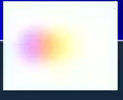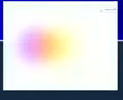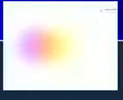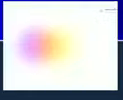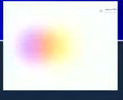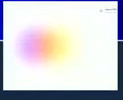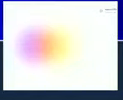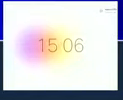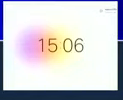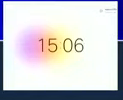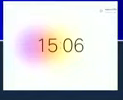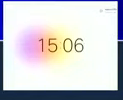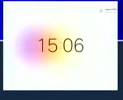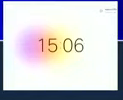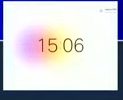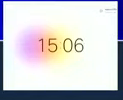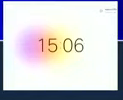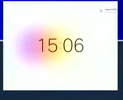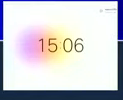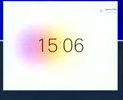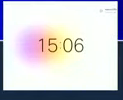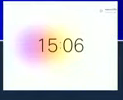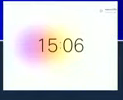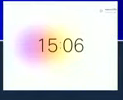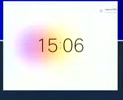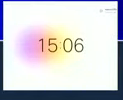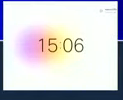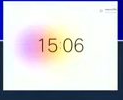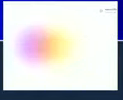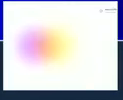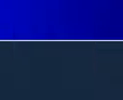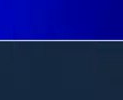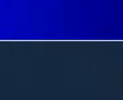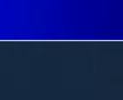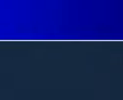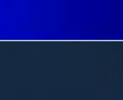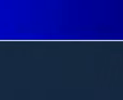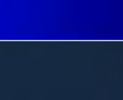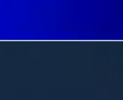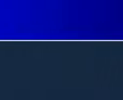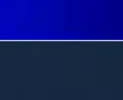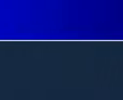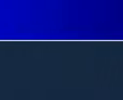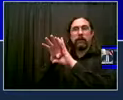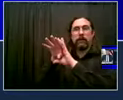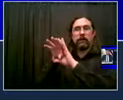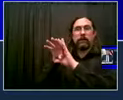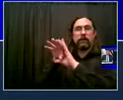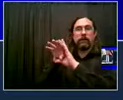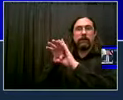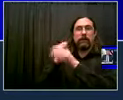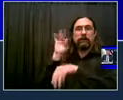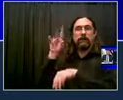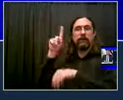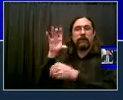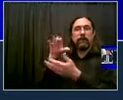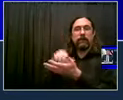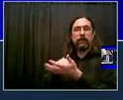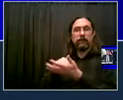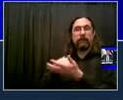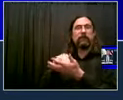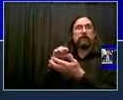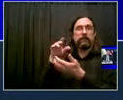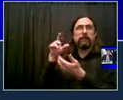of. Now, number two, new reported cases on a seven-day average. Days report, 204 cases. Another example, just constant progress.